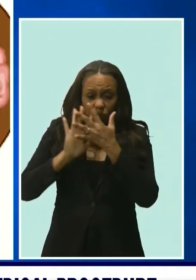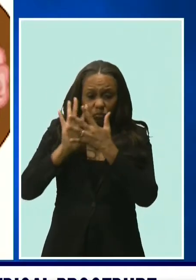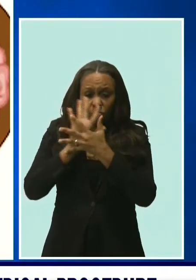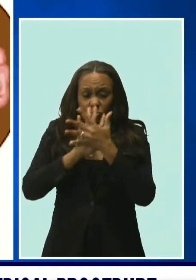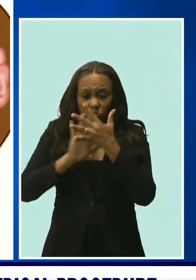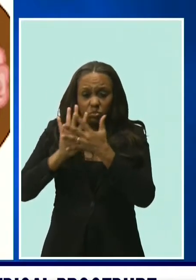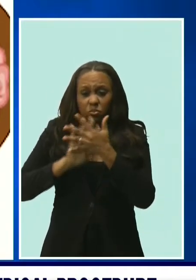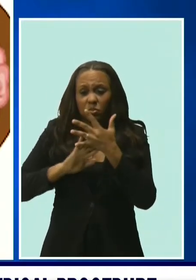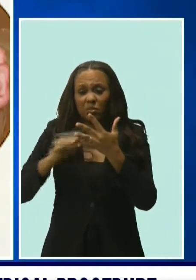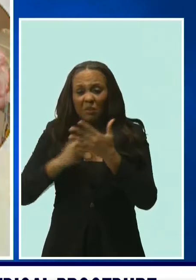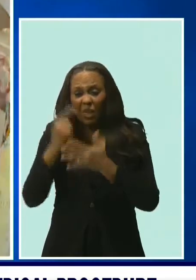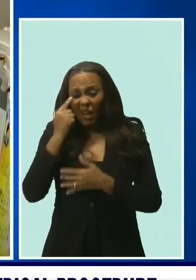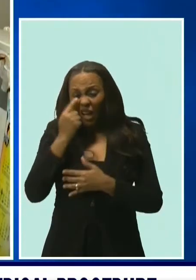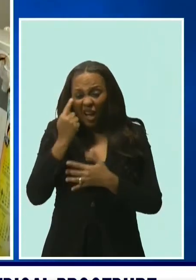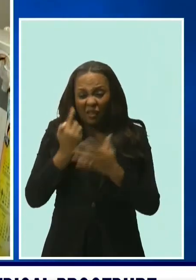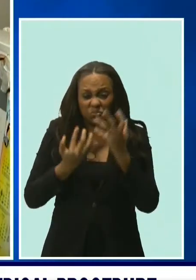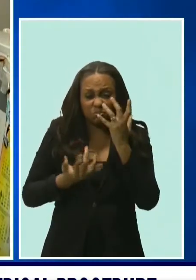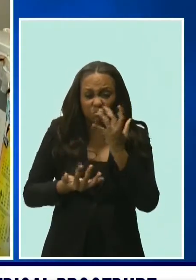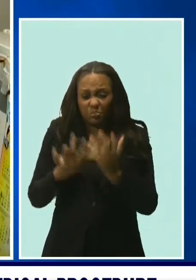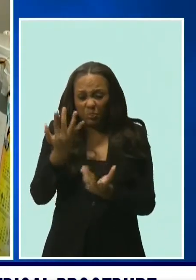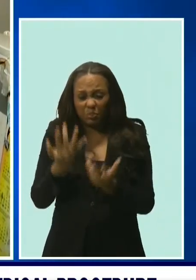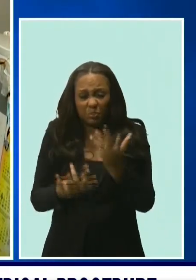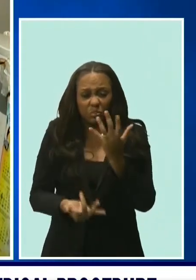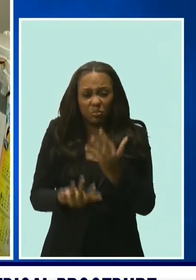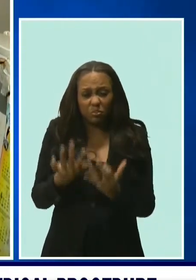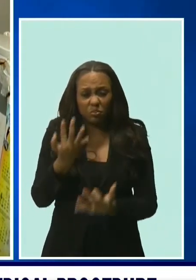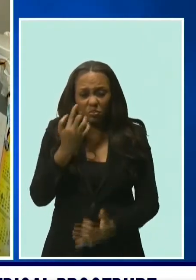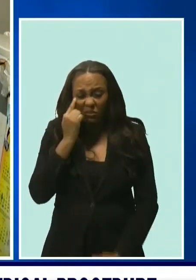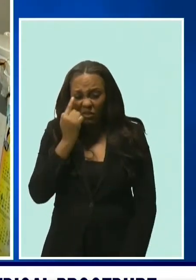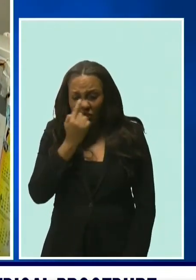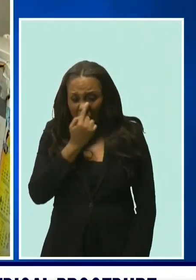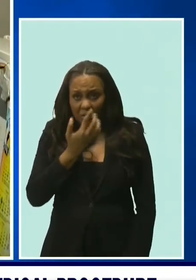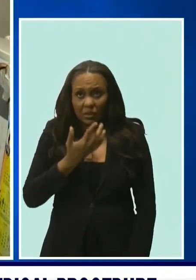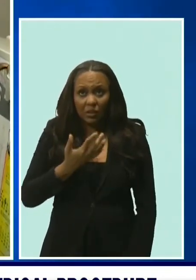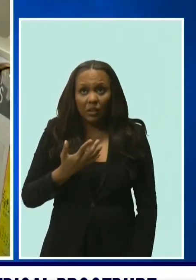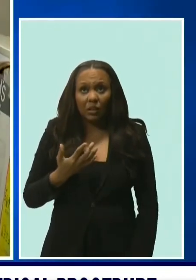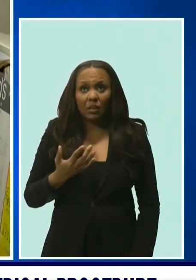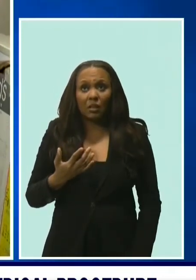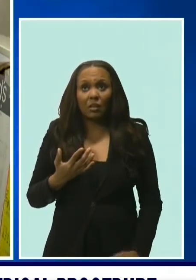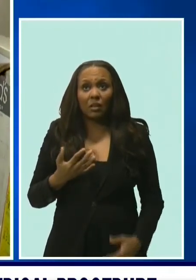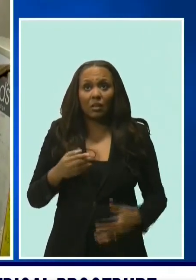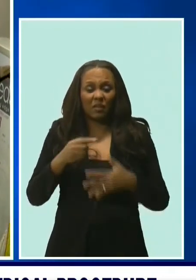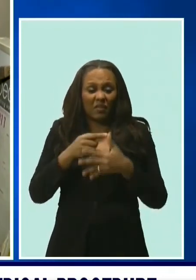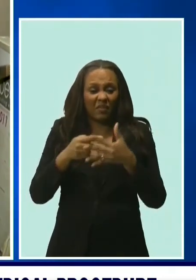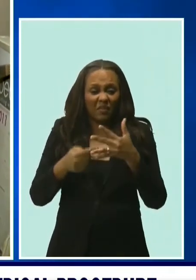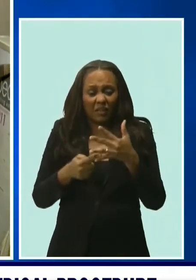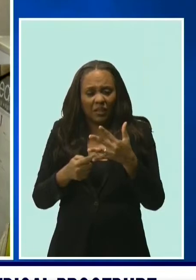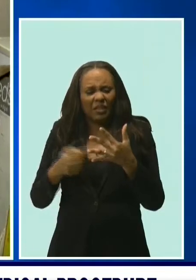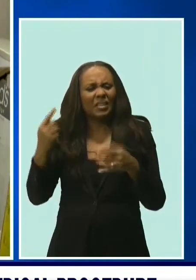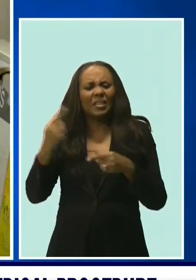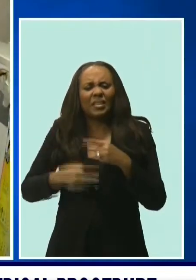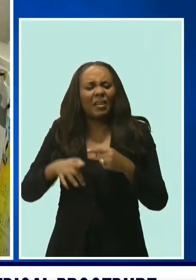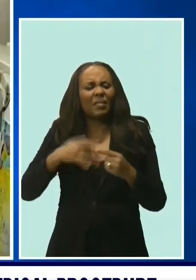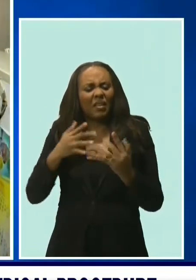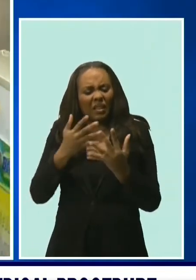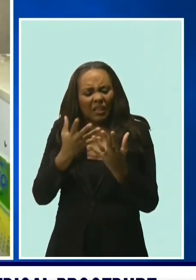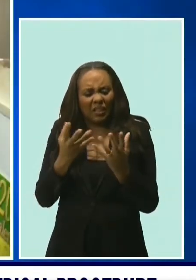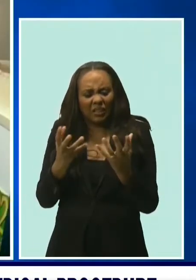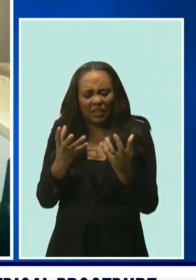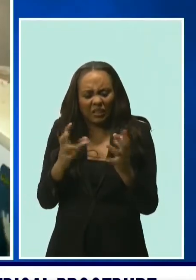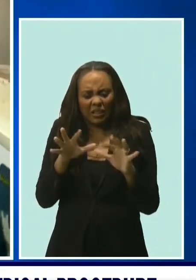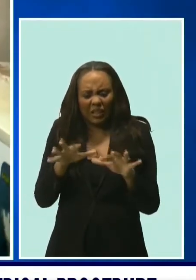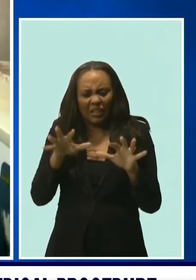Hurricane season well underway, having started on June 1st, CBC's newsroom is committed to helping Barbadians understand how